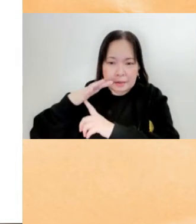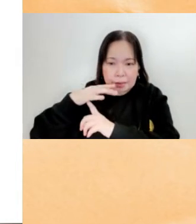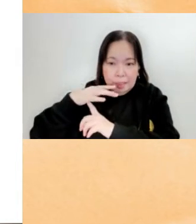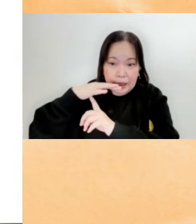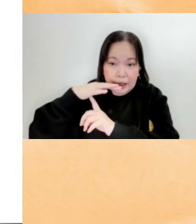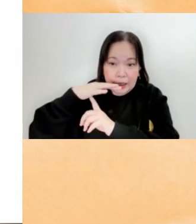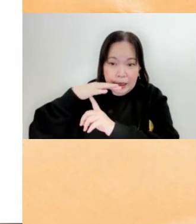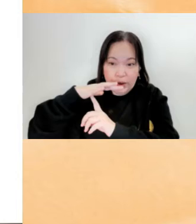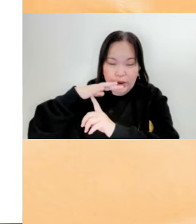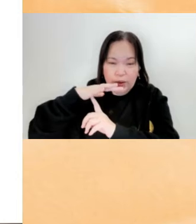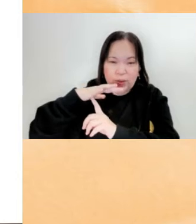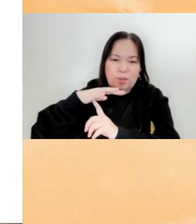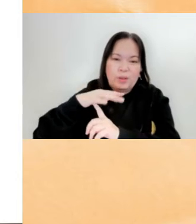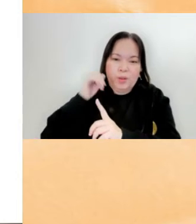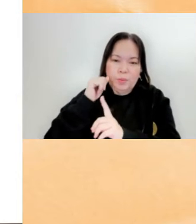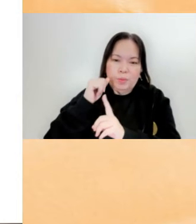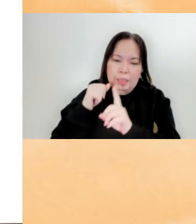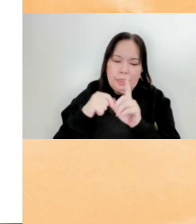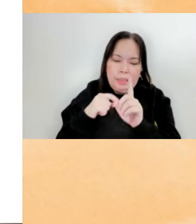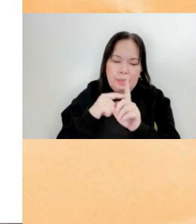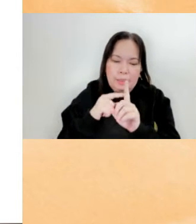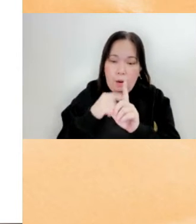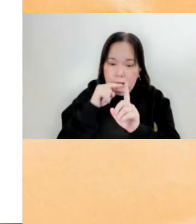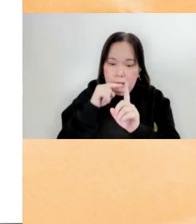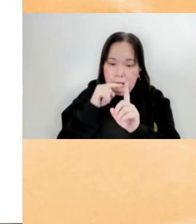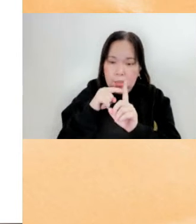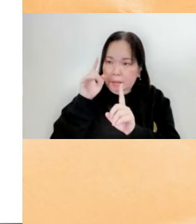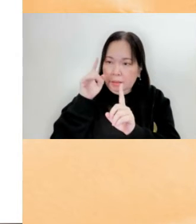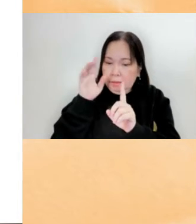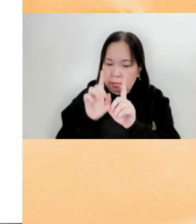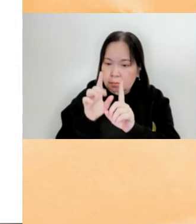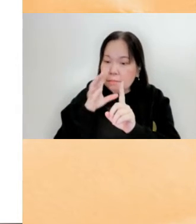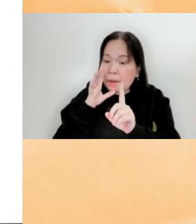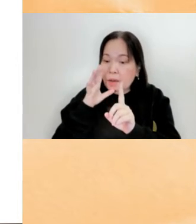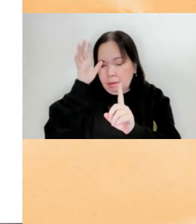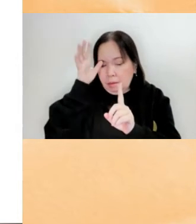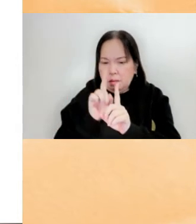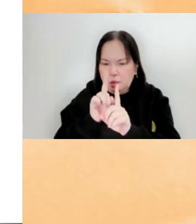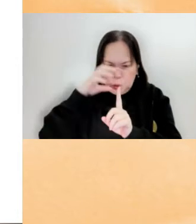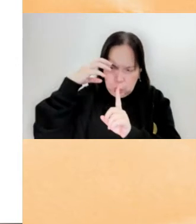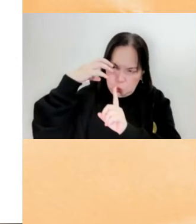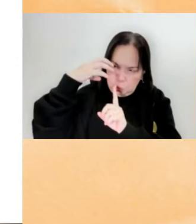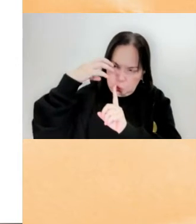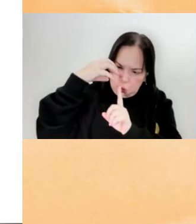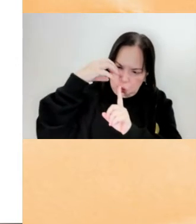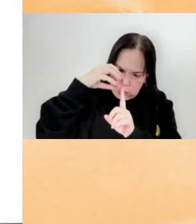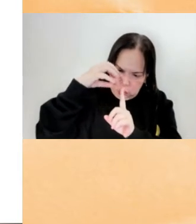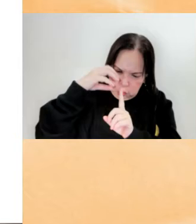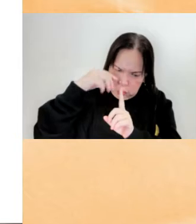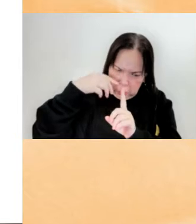parent is always hovering over the child, pressuring the child to set your goals high and do your